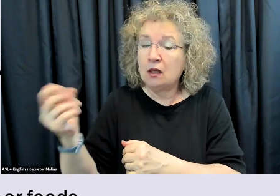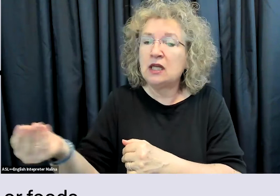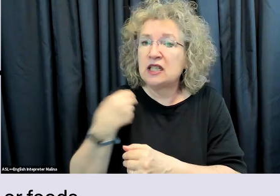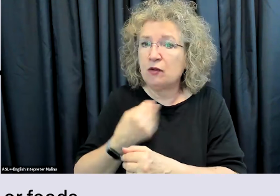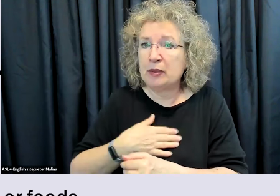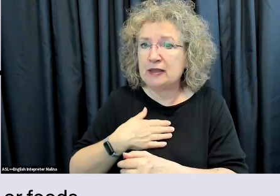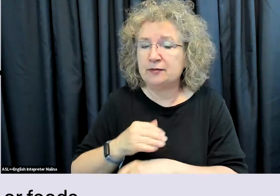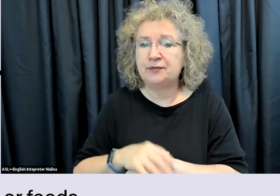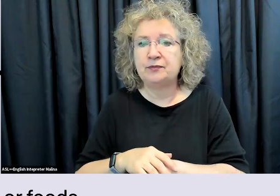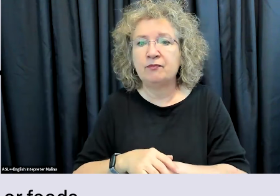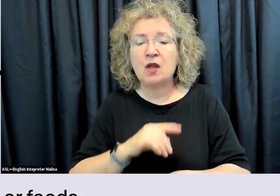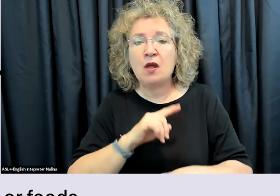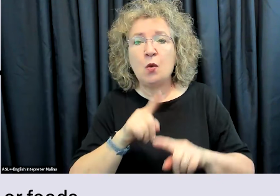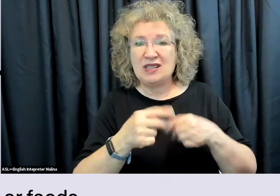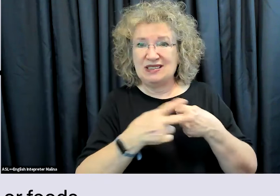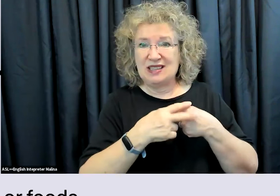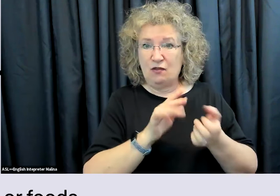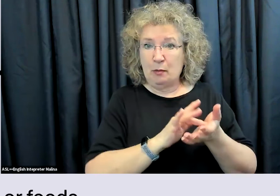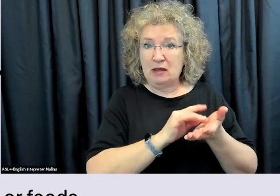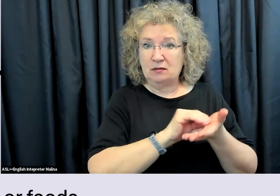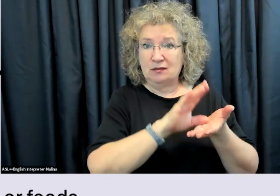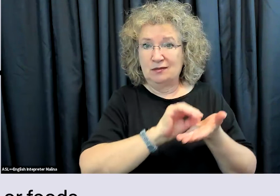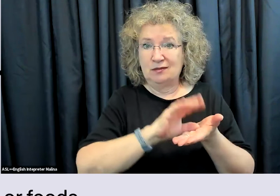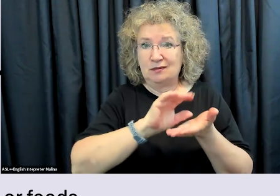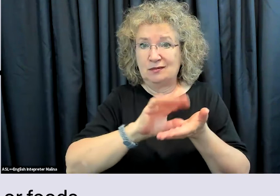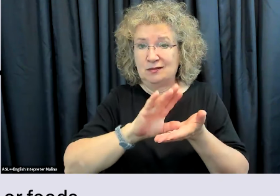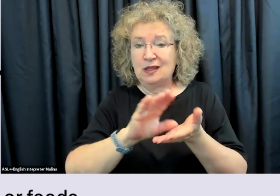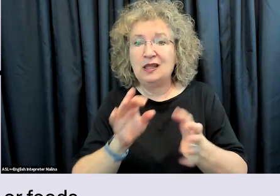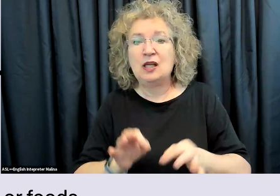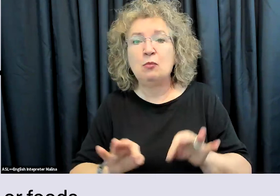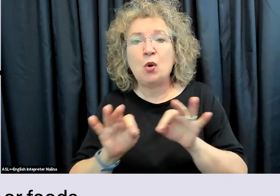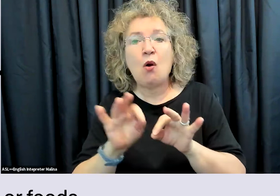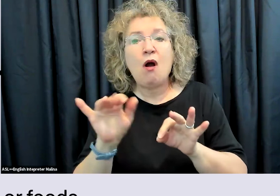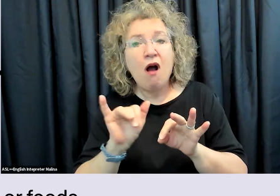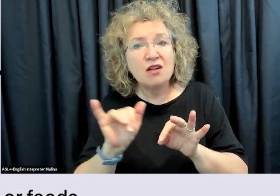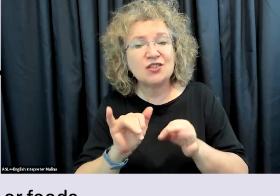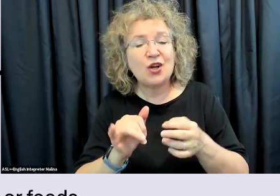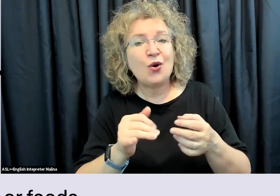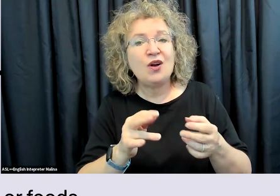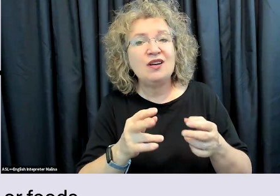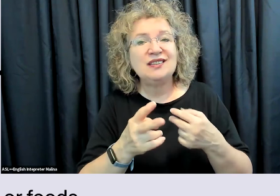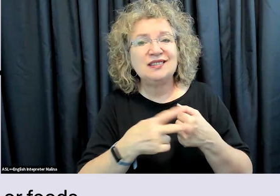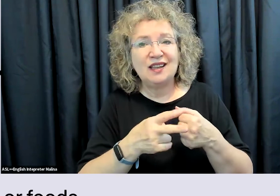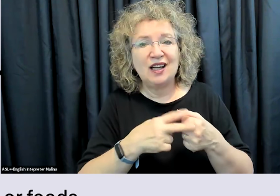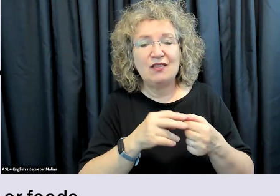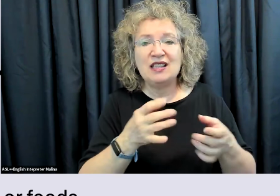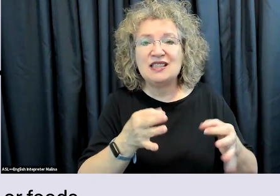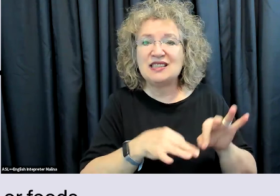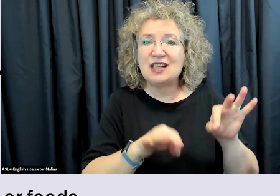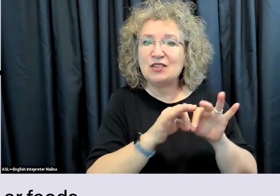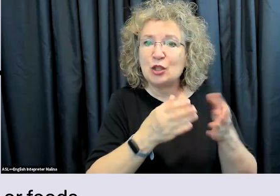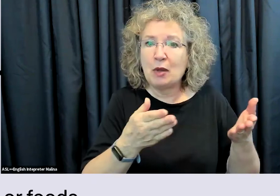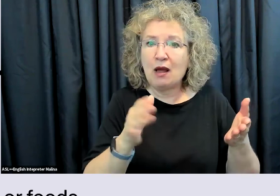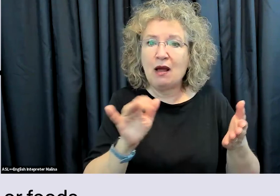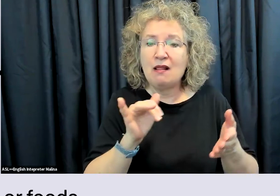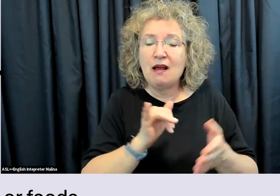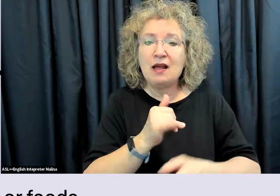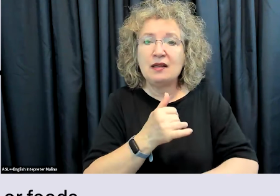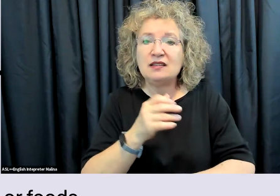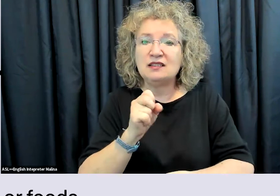is important to remember to include essential supplies. Things like pen needles, syringes, alcohol